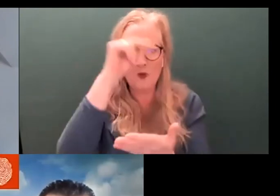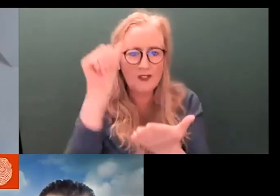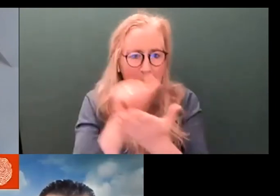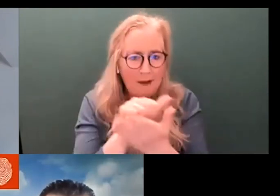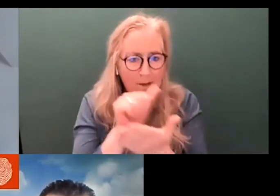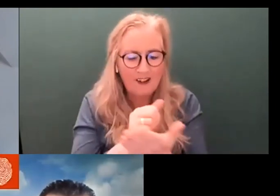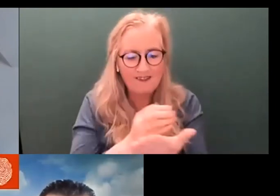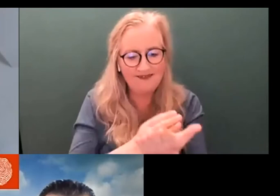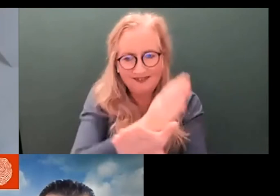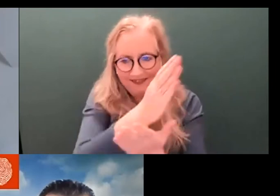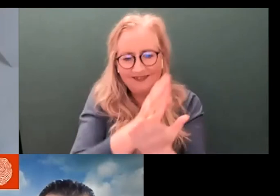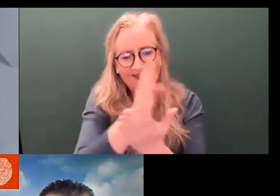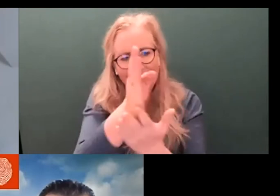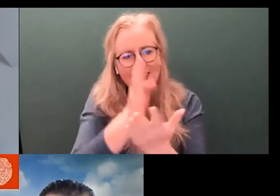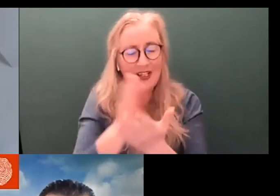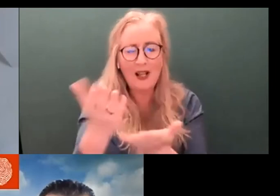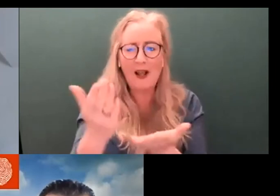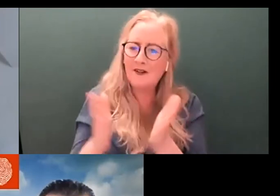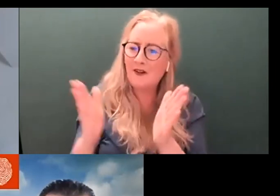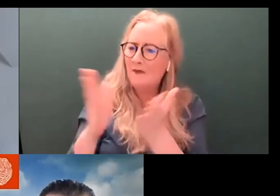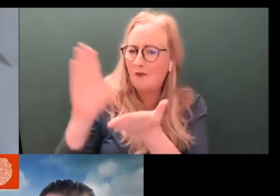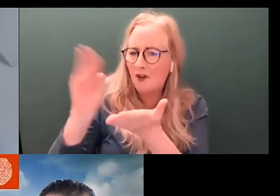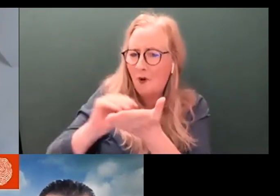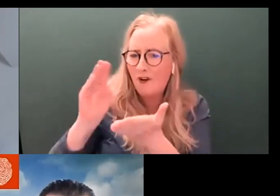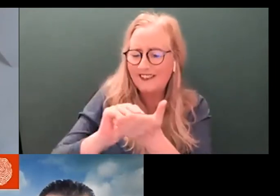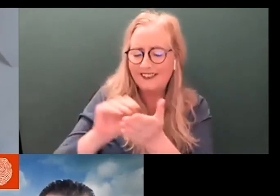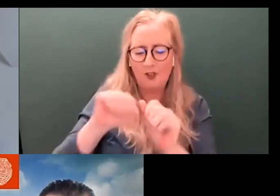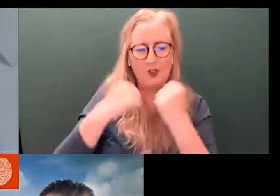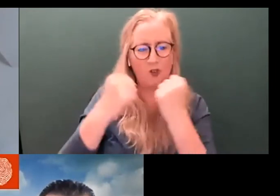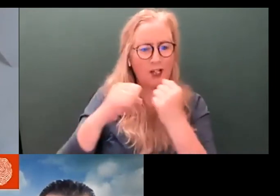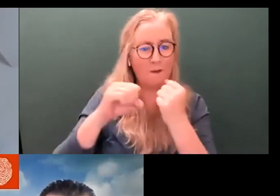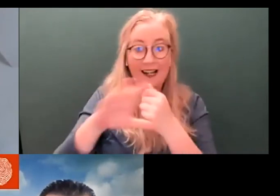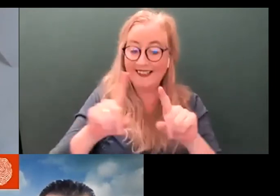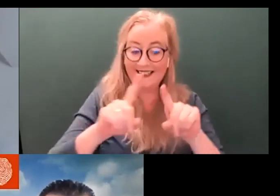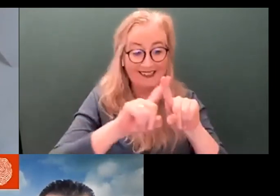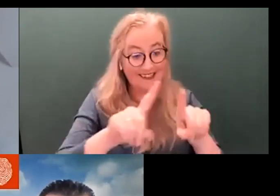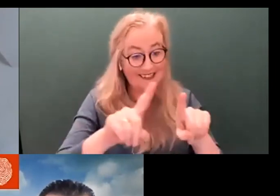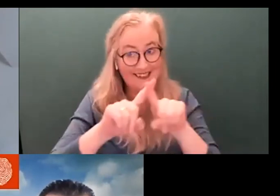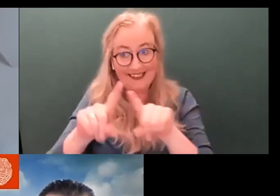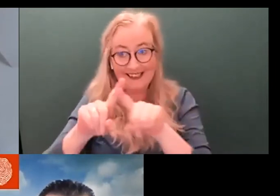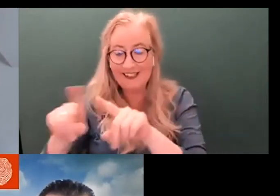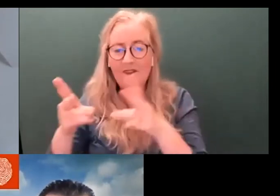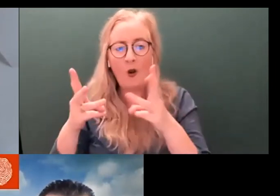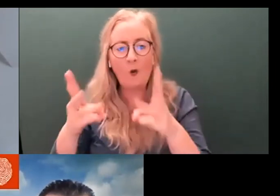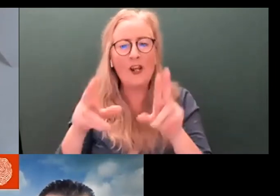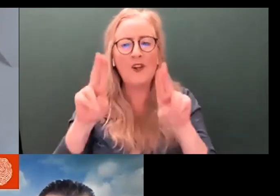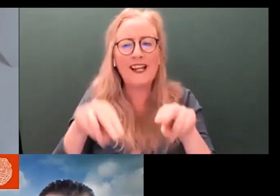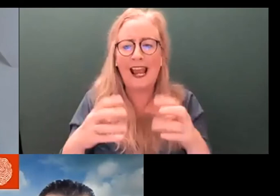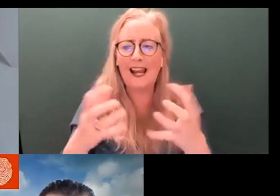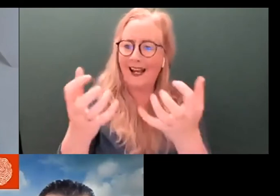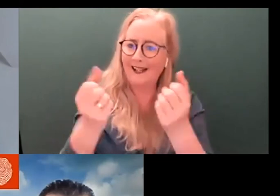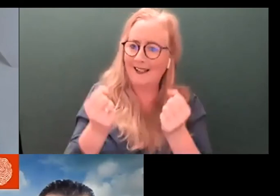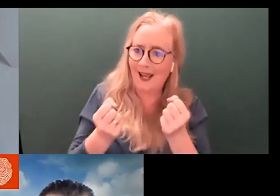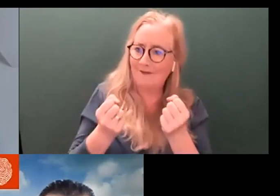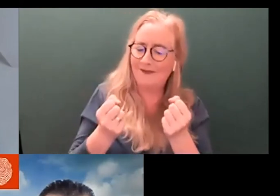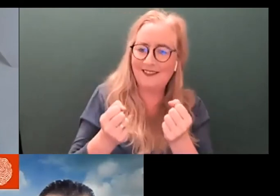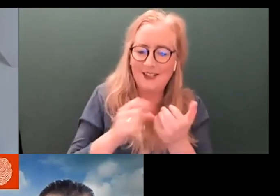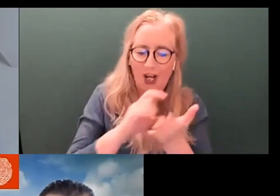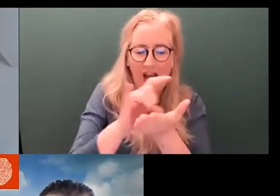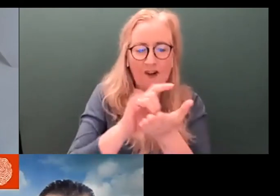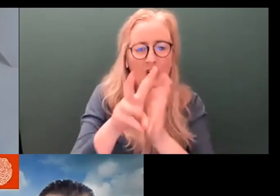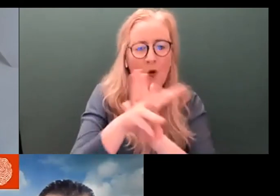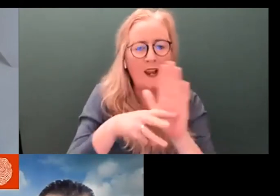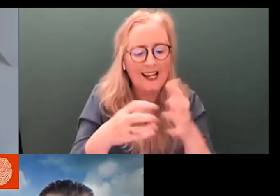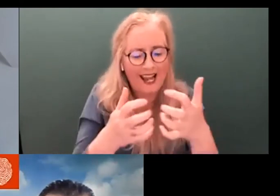use small recordings, social media. There are so many ways now to embrace Heritage Week. And the technical